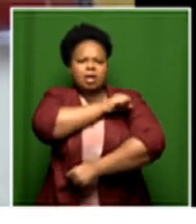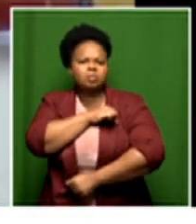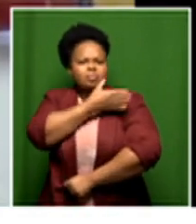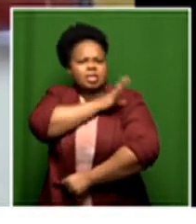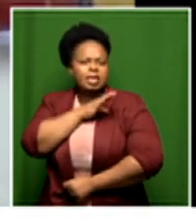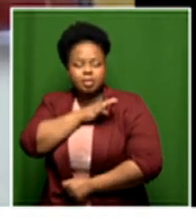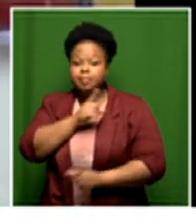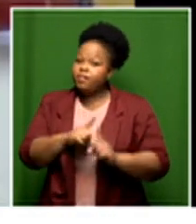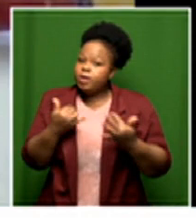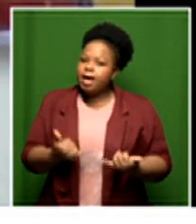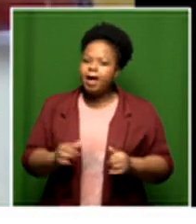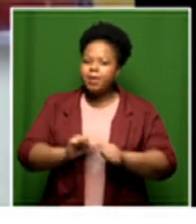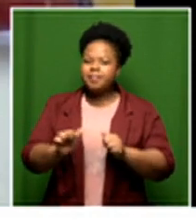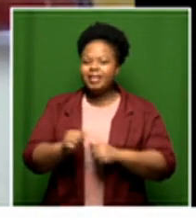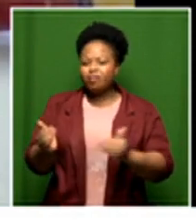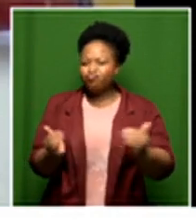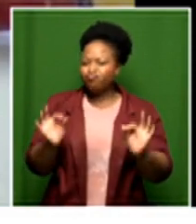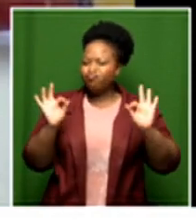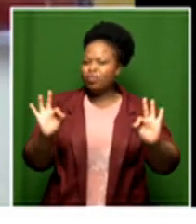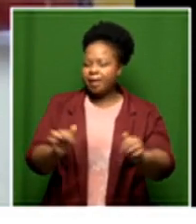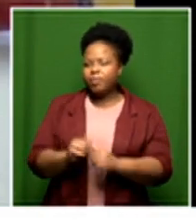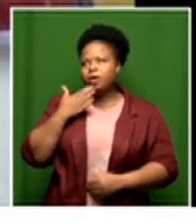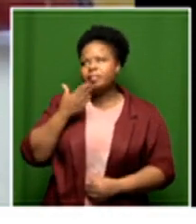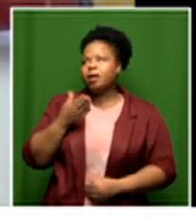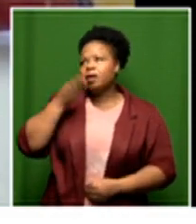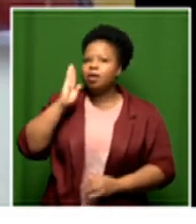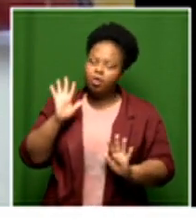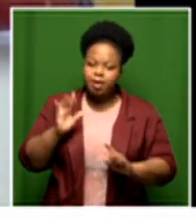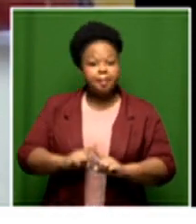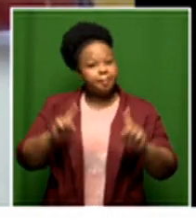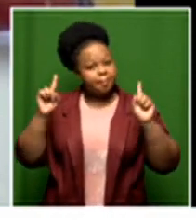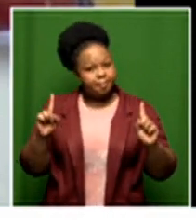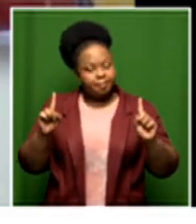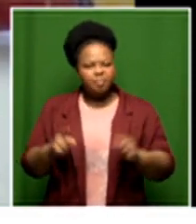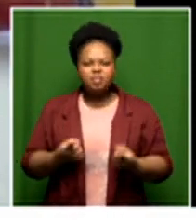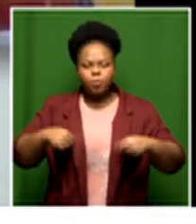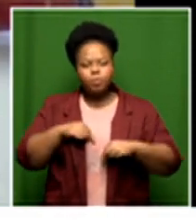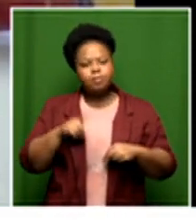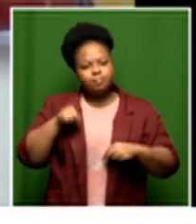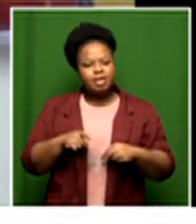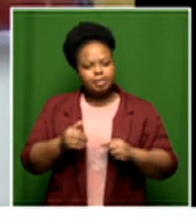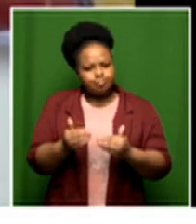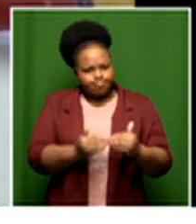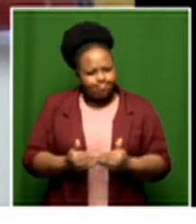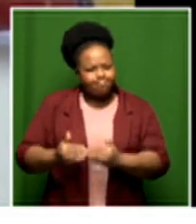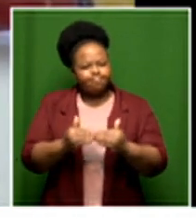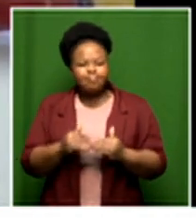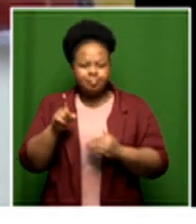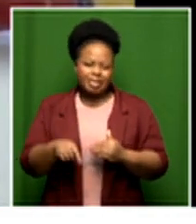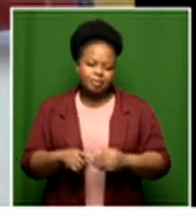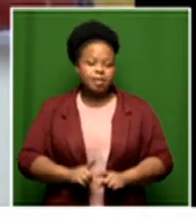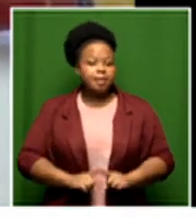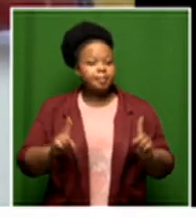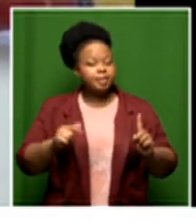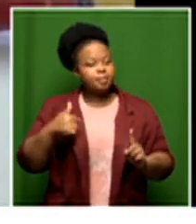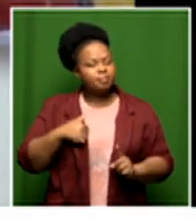system, thank God for that. But we need to be prudent, and we need to be vigilant. But I also want